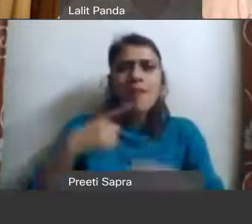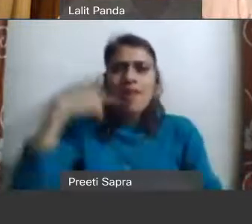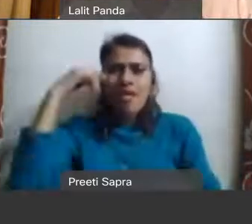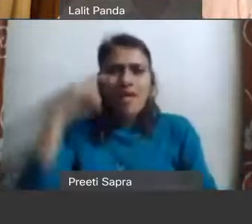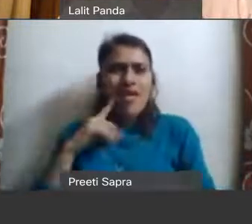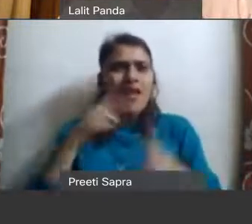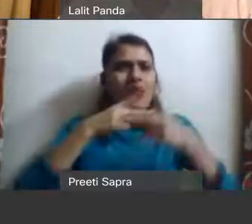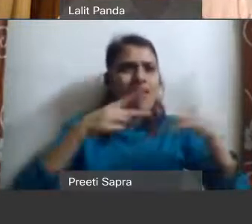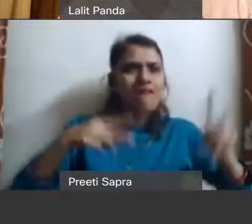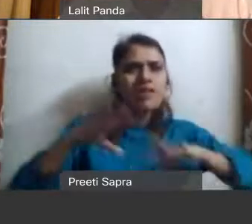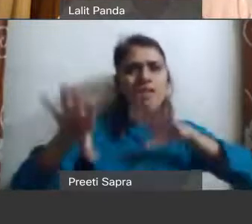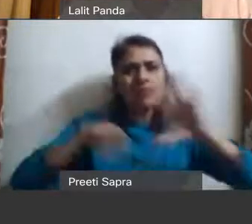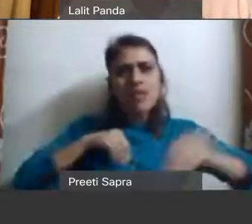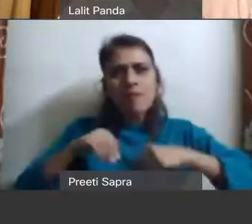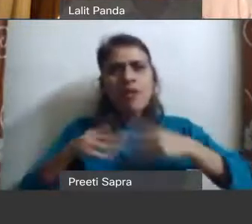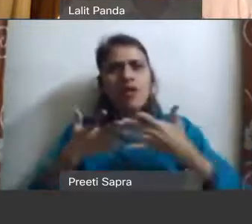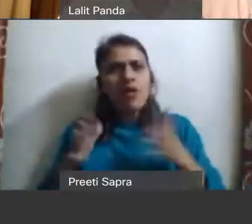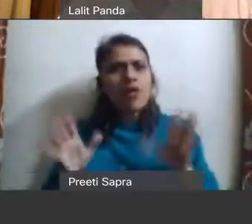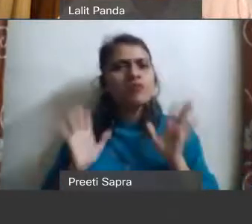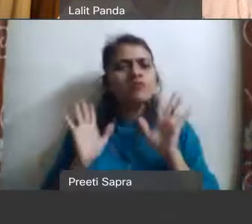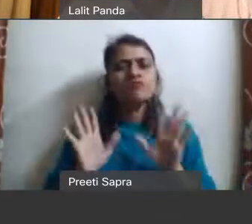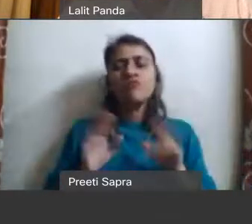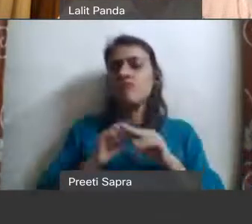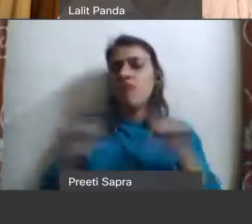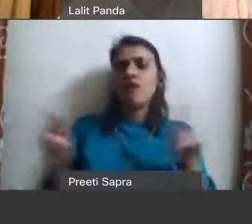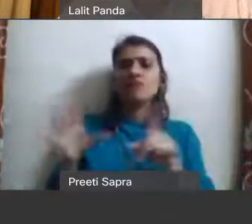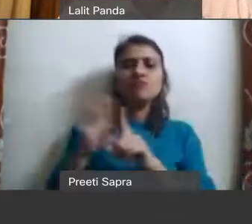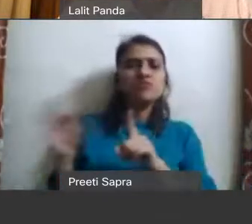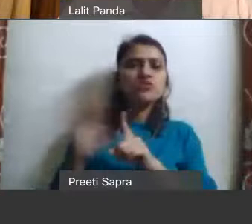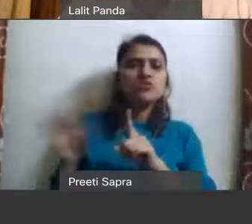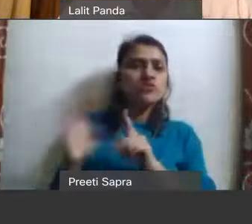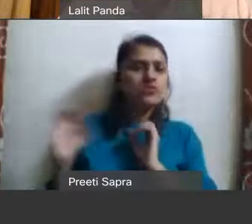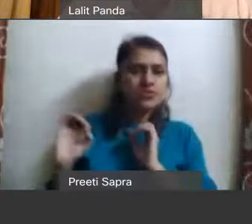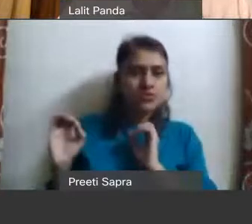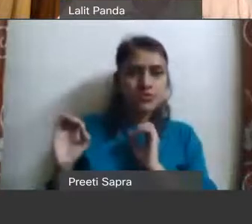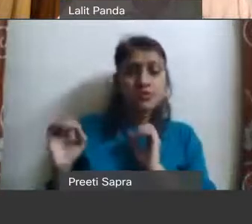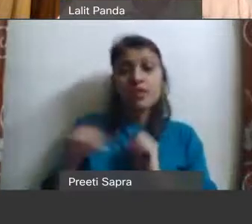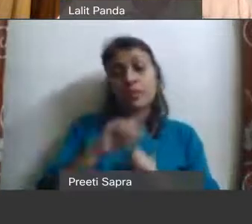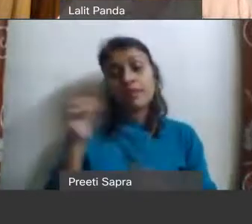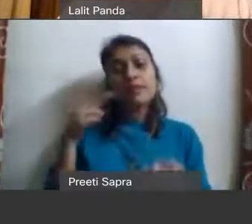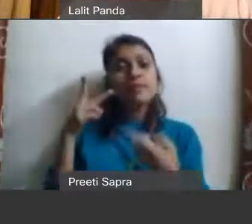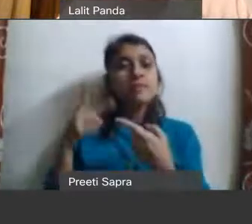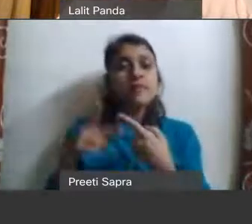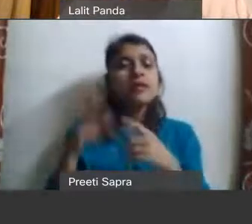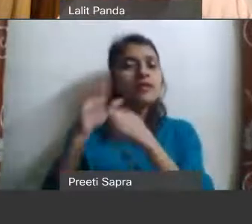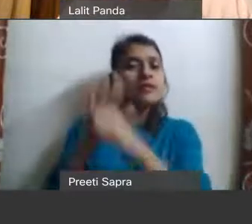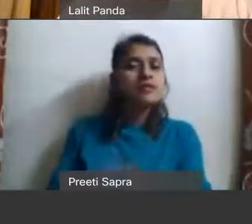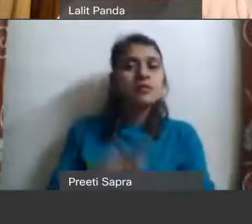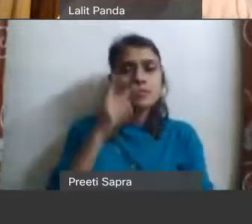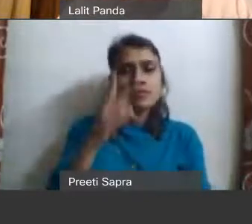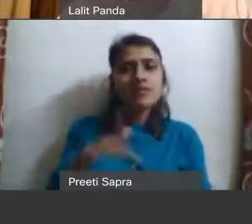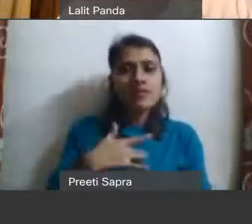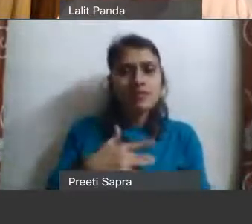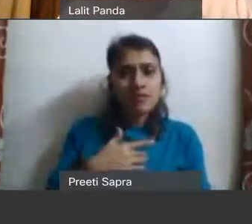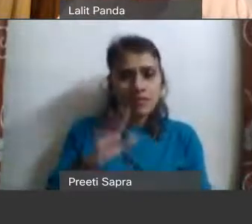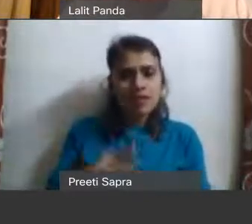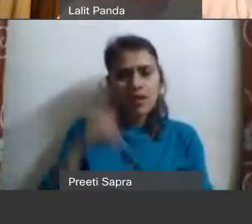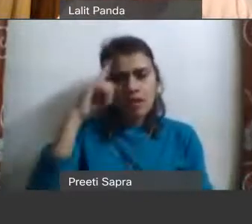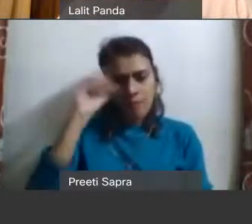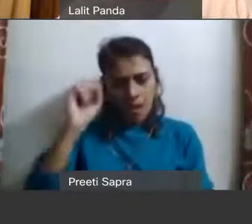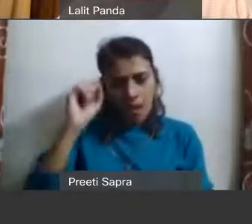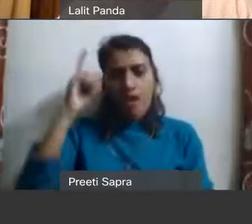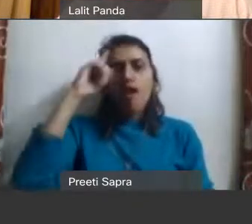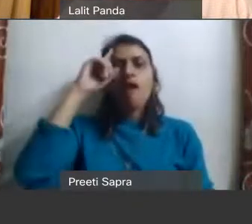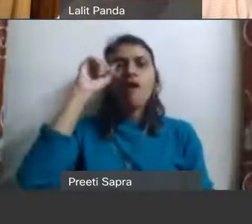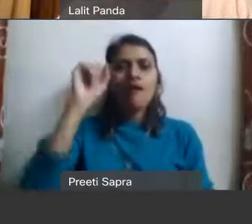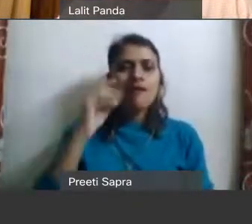nexus test that it fulfills. The second aspect is that of indirect discrimination, and the facts that you have just narrated reminds me of the